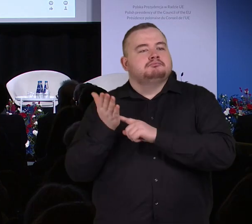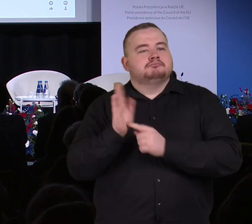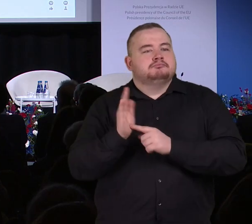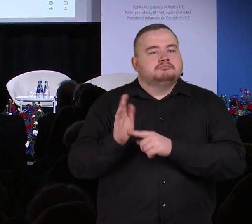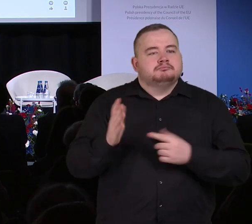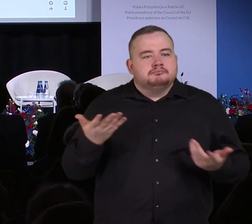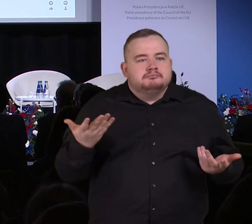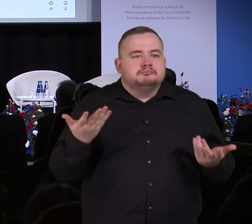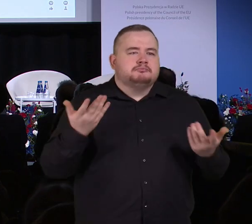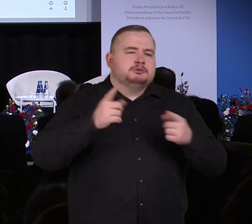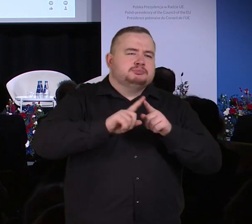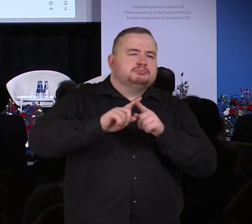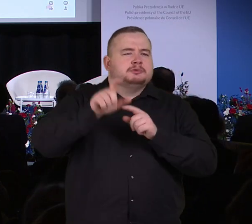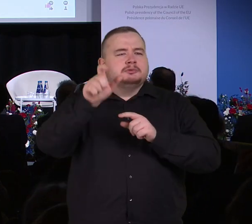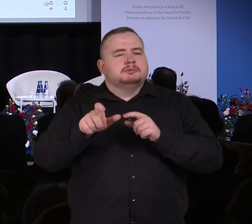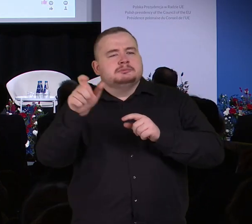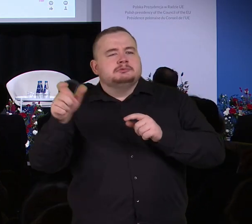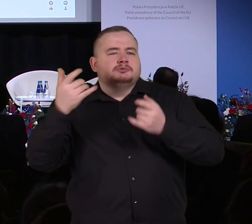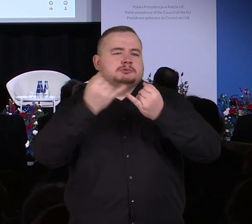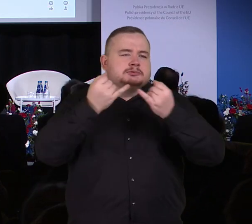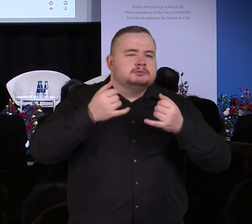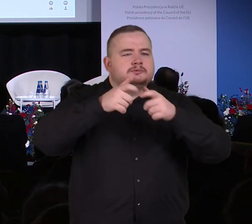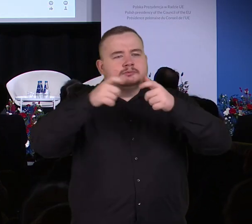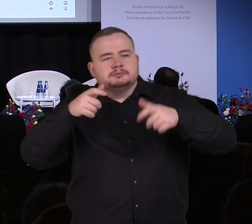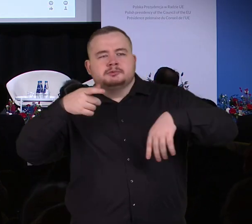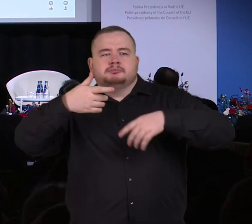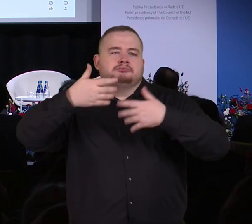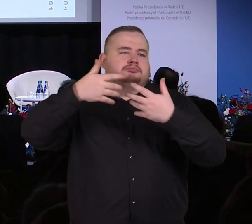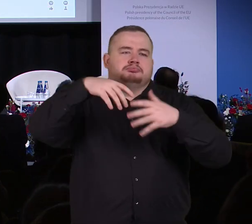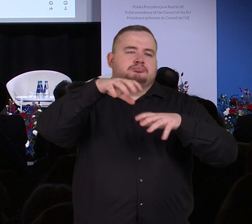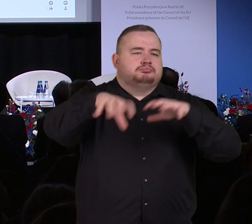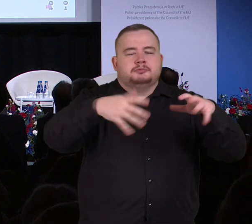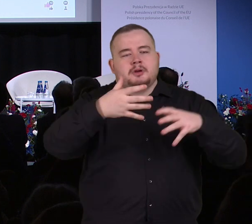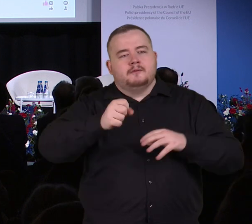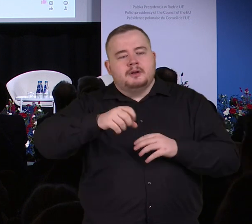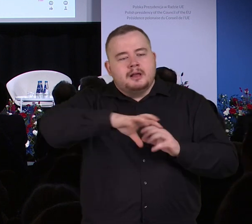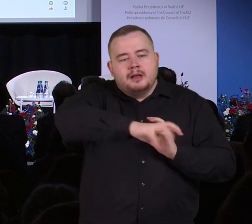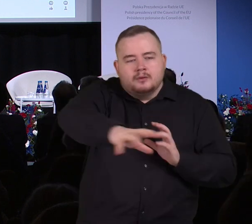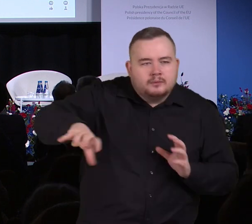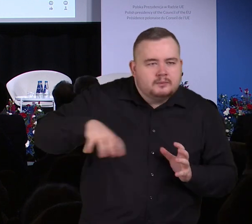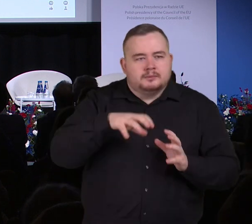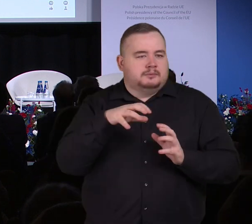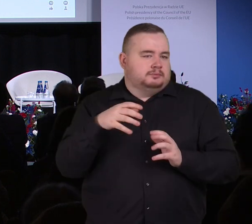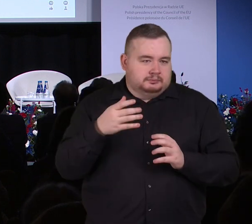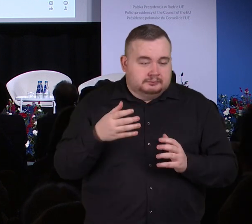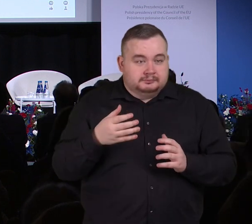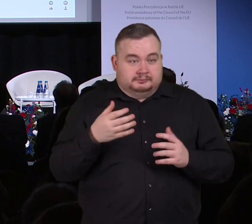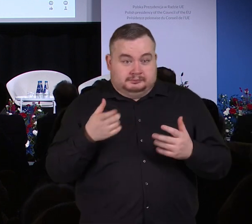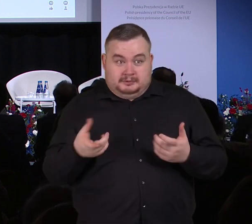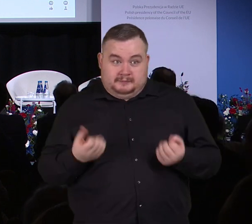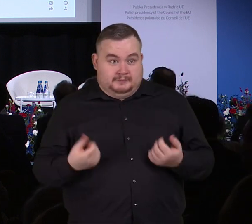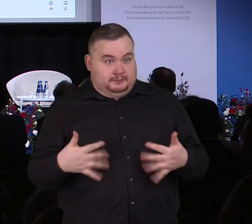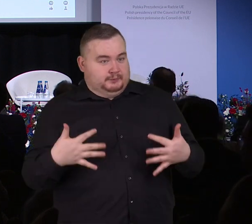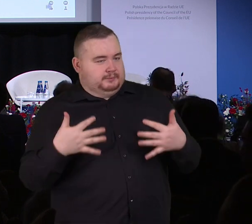Interreg, which shows that we have, let's say, good audience for today's discussion about many instruments which are used